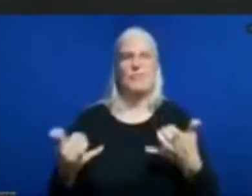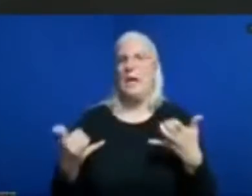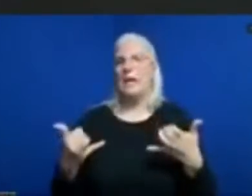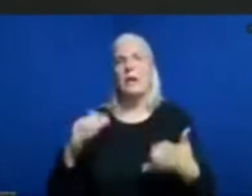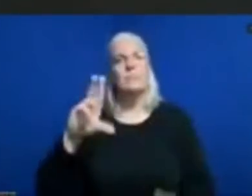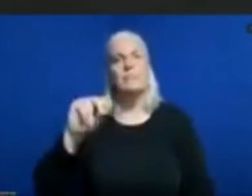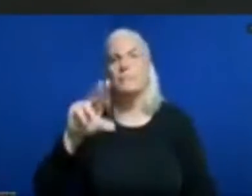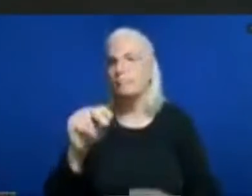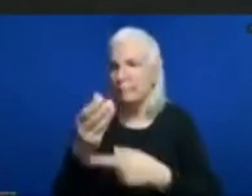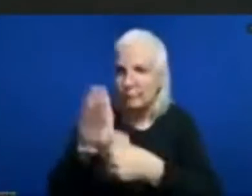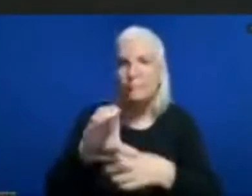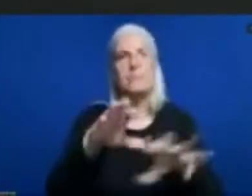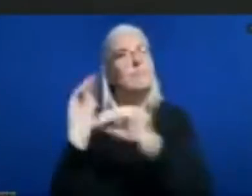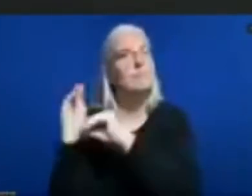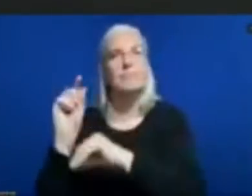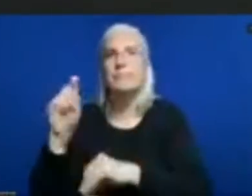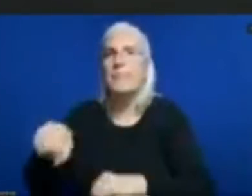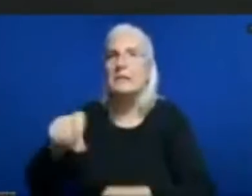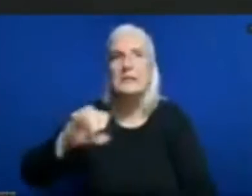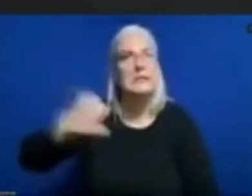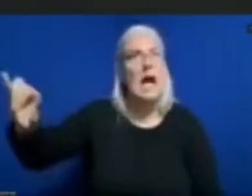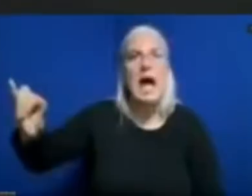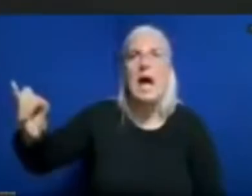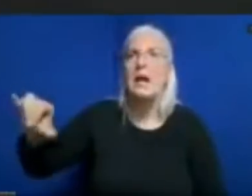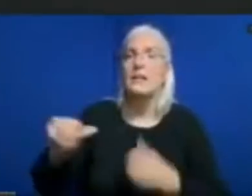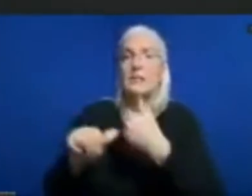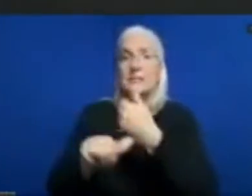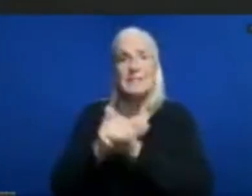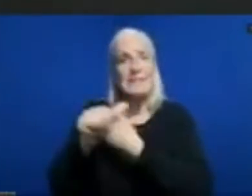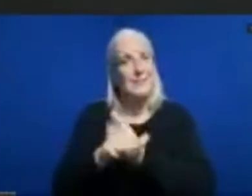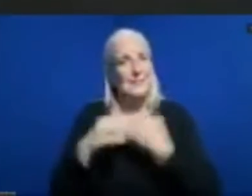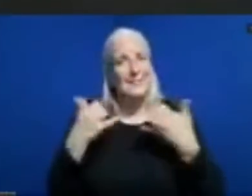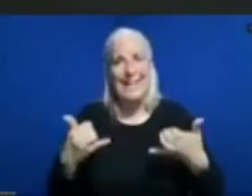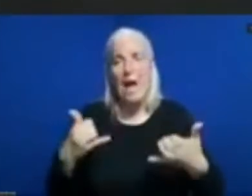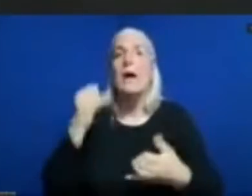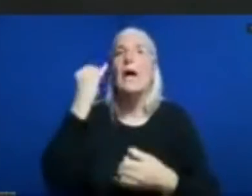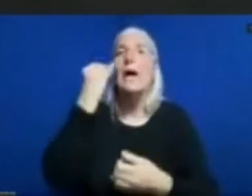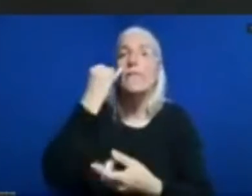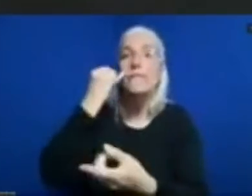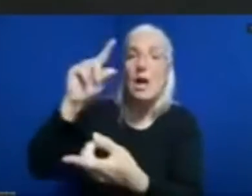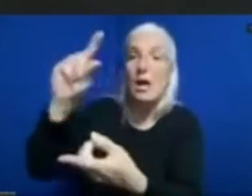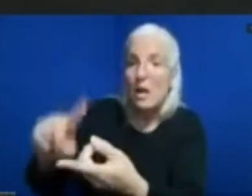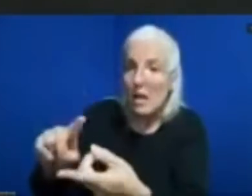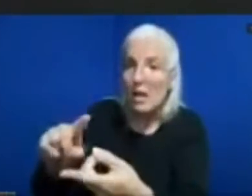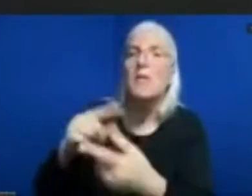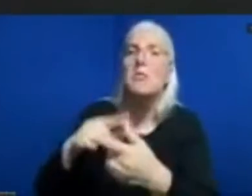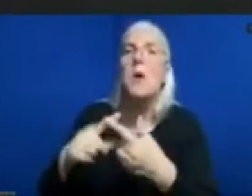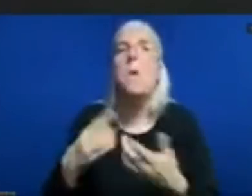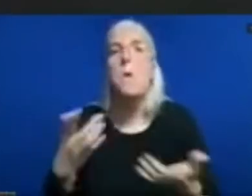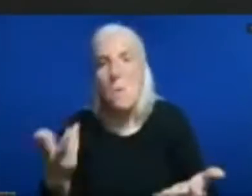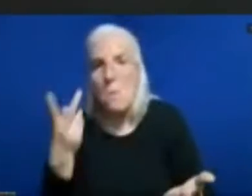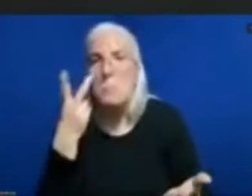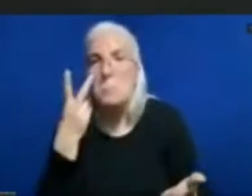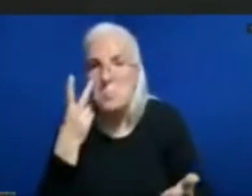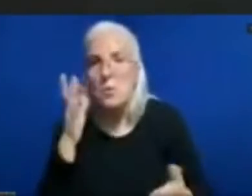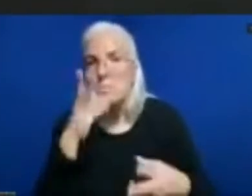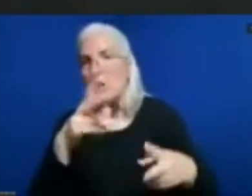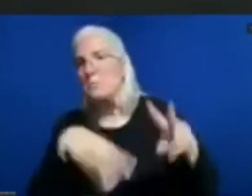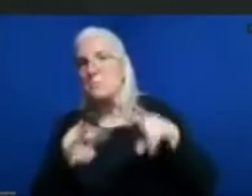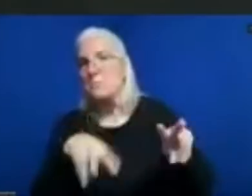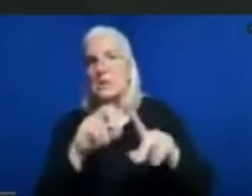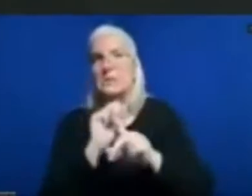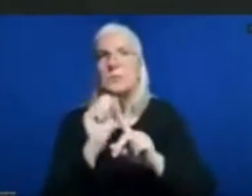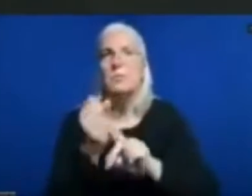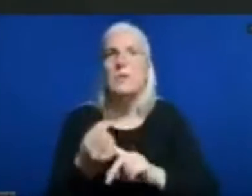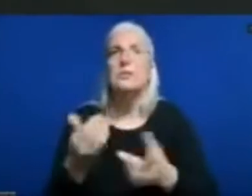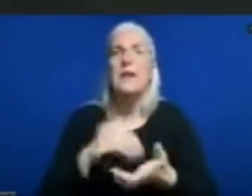those consideration tomorrow and following days. The primary area of concern right now is at Bass Hill to County